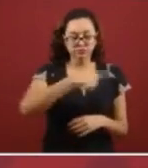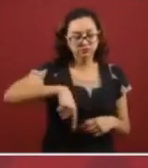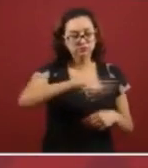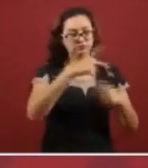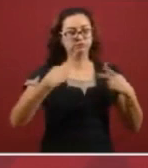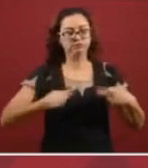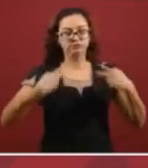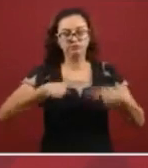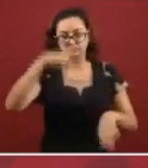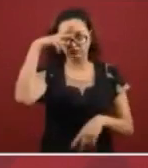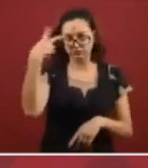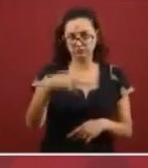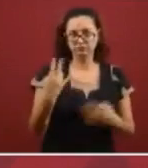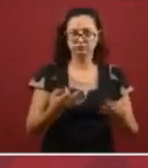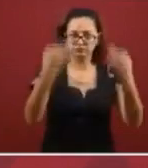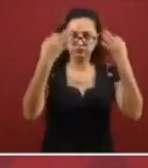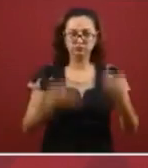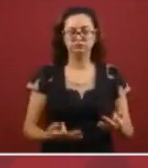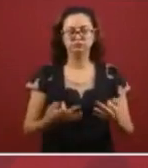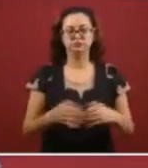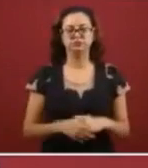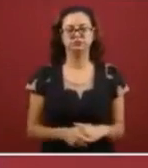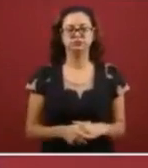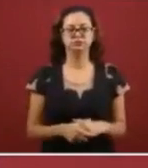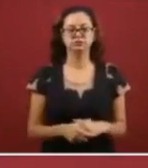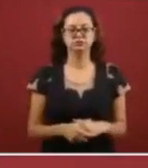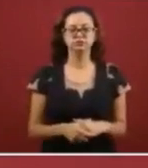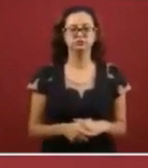of first quality.